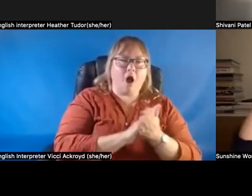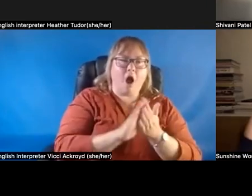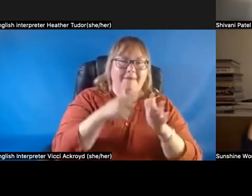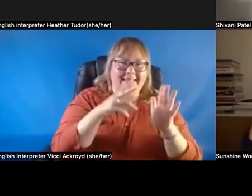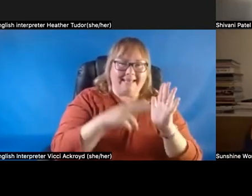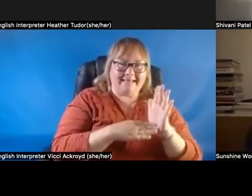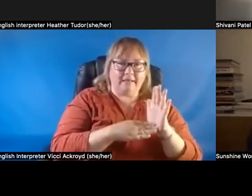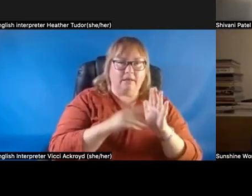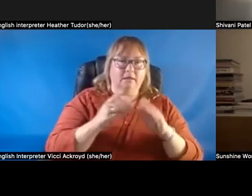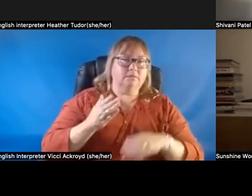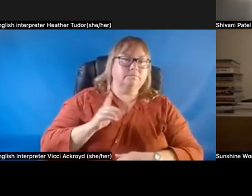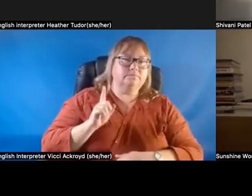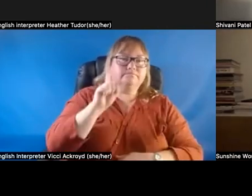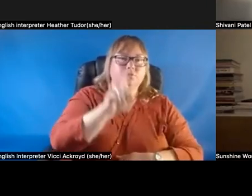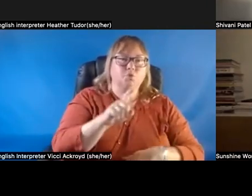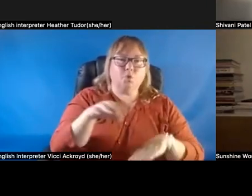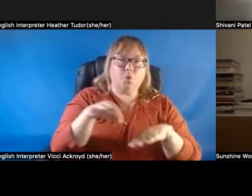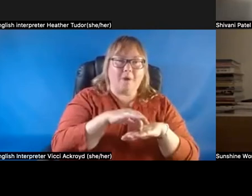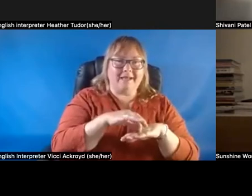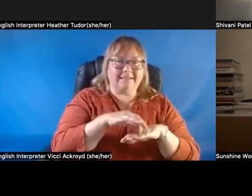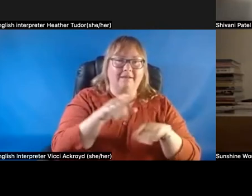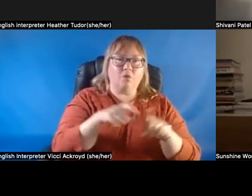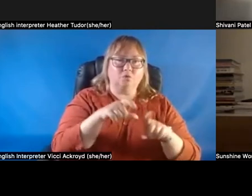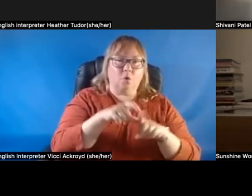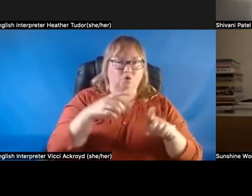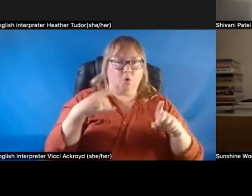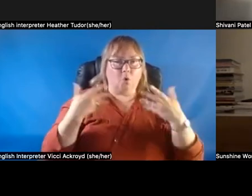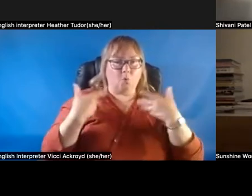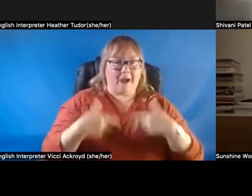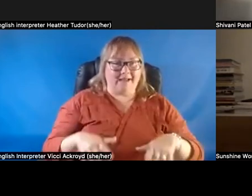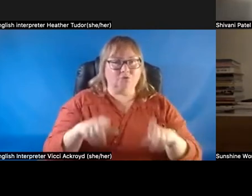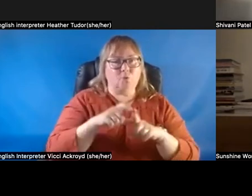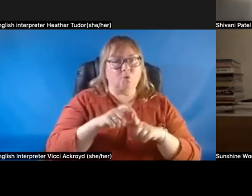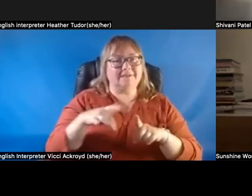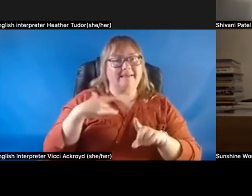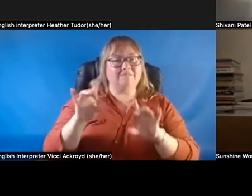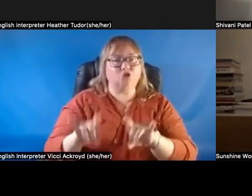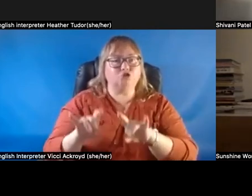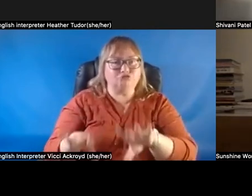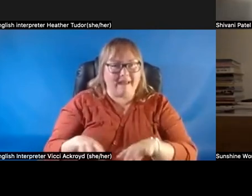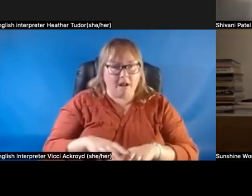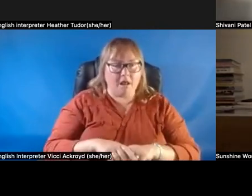wedding of their daughter who lives in Australia, and they're like educated people.